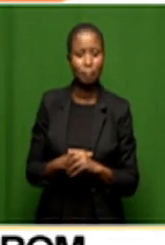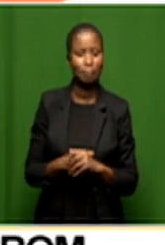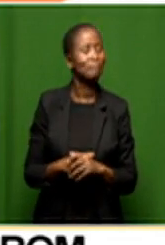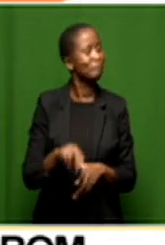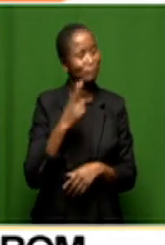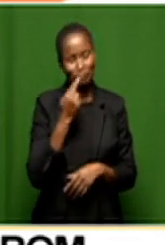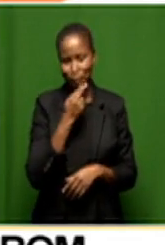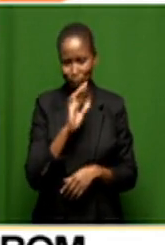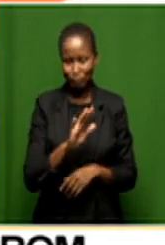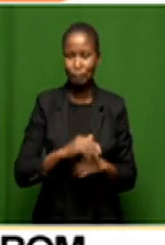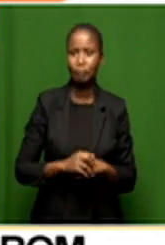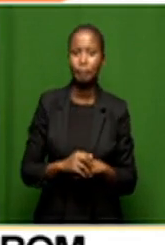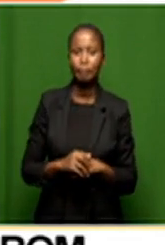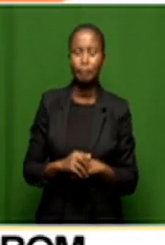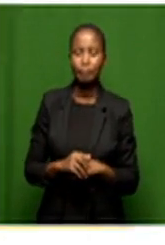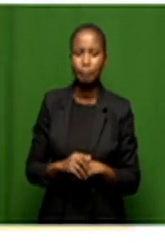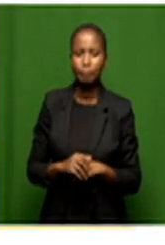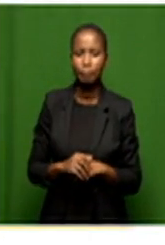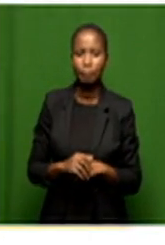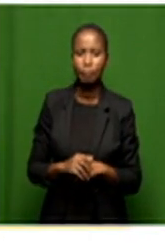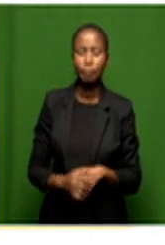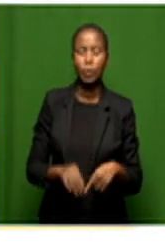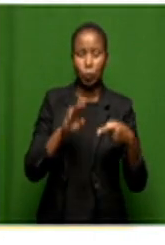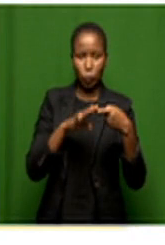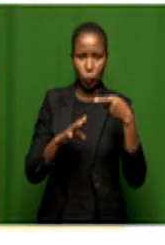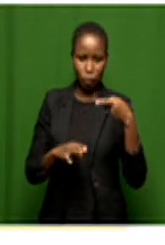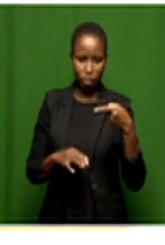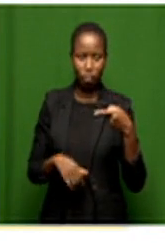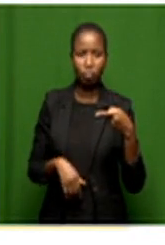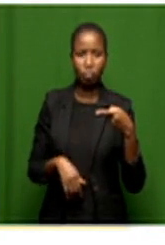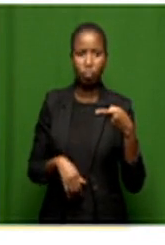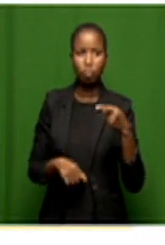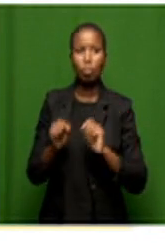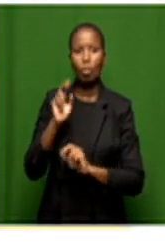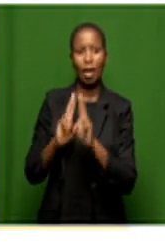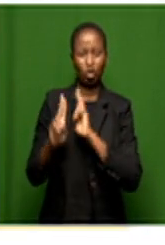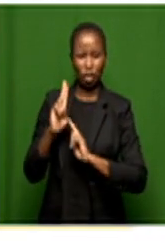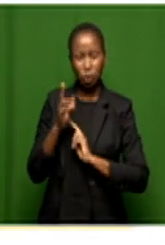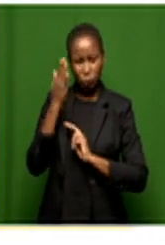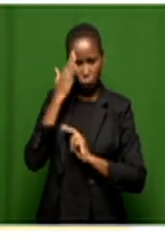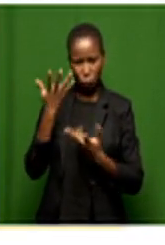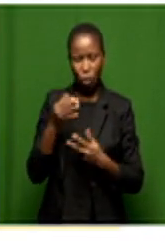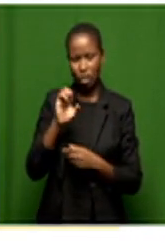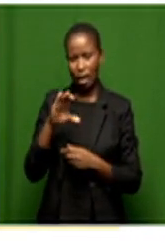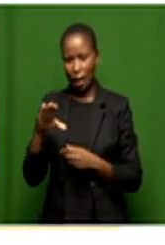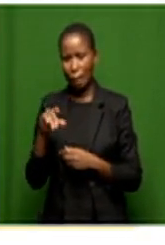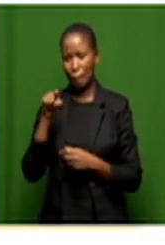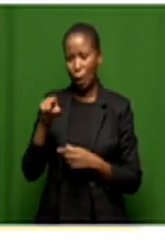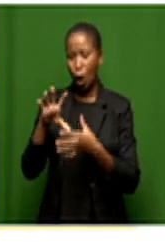Lovely. Thank you so much. One, the heritage, we know Eastern Cape is a home